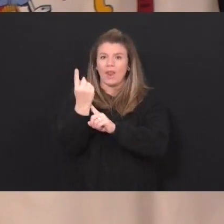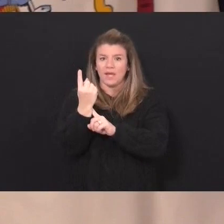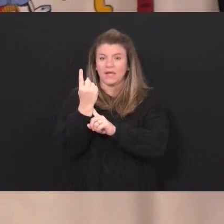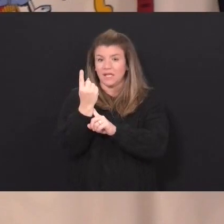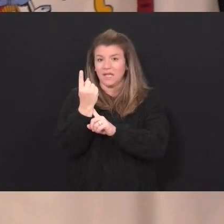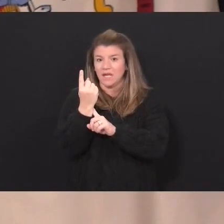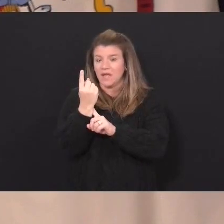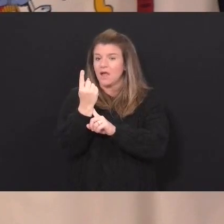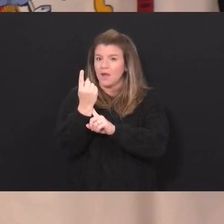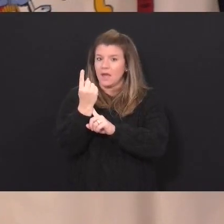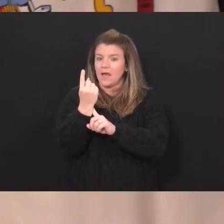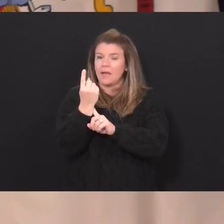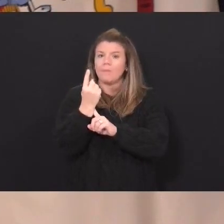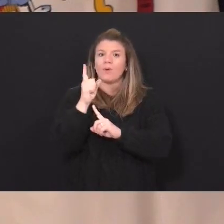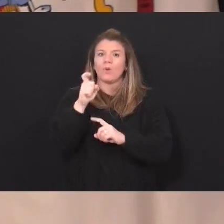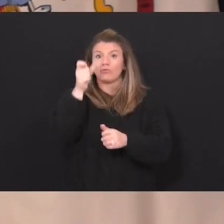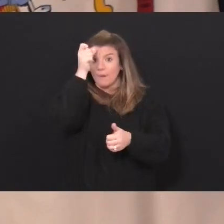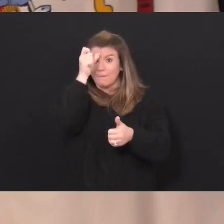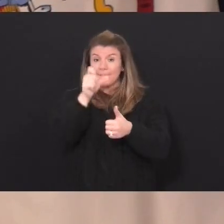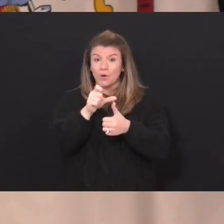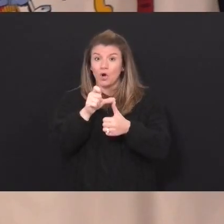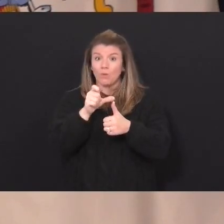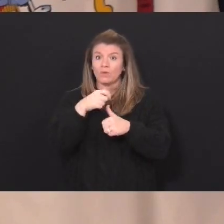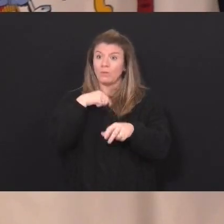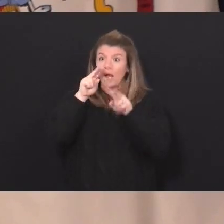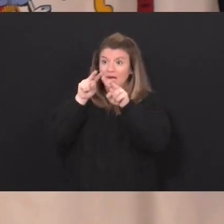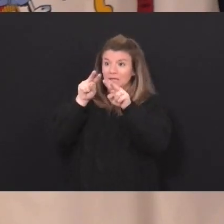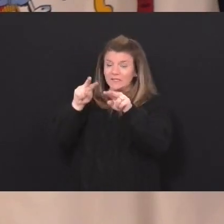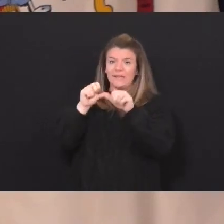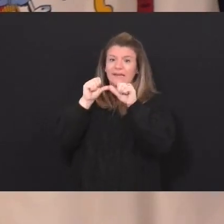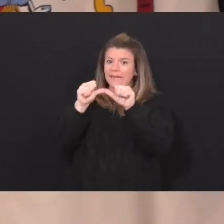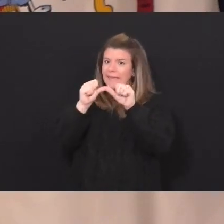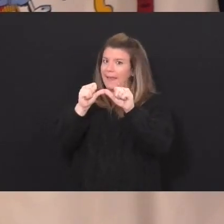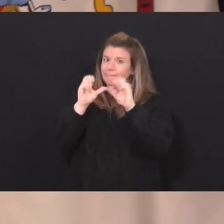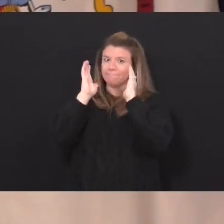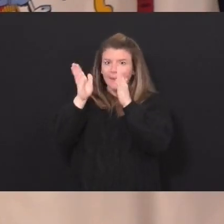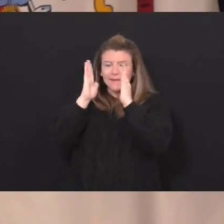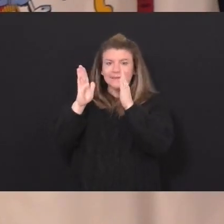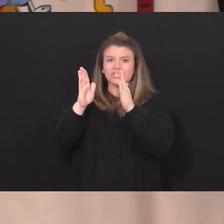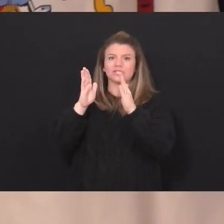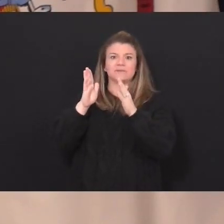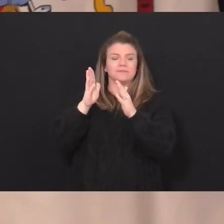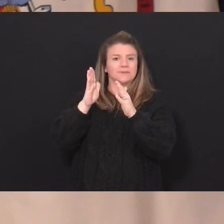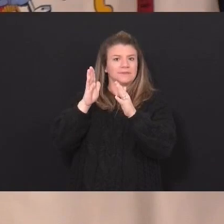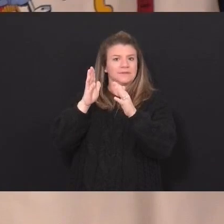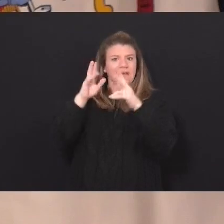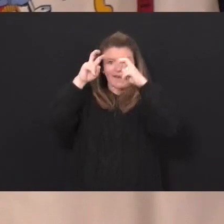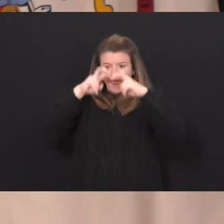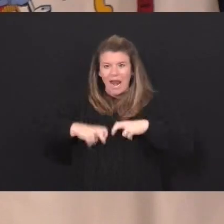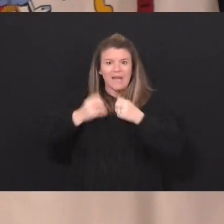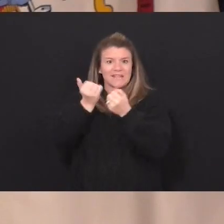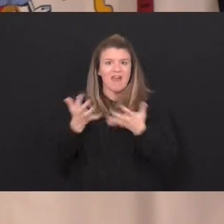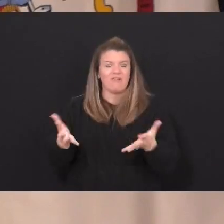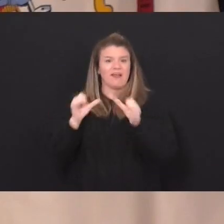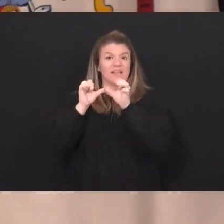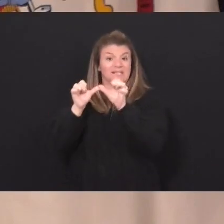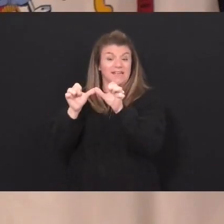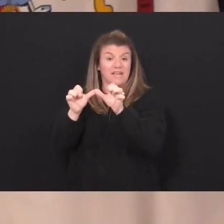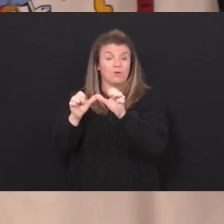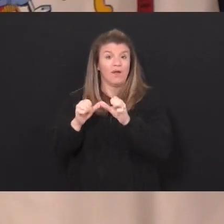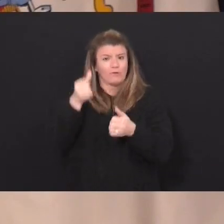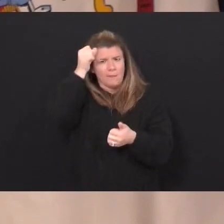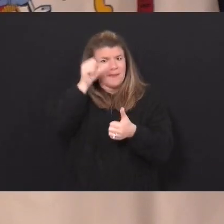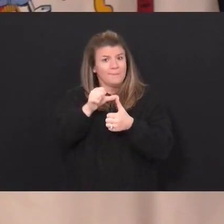we always want to keep our eye right on the ball and keep on top of this and watching. Again, going back to what our president